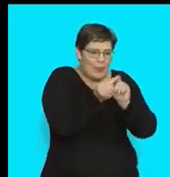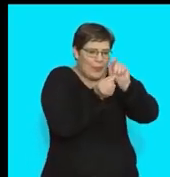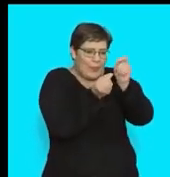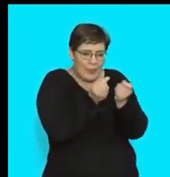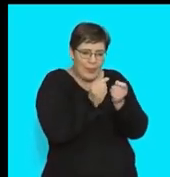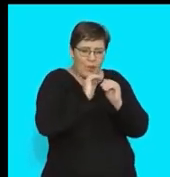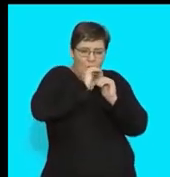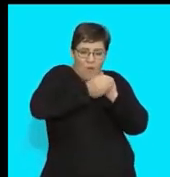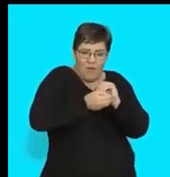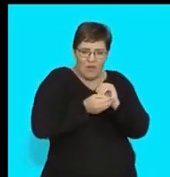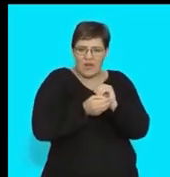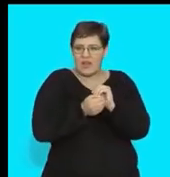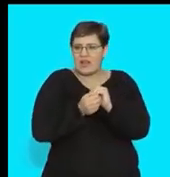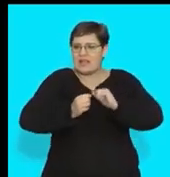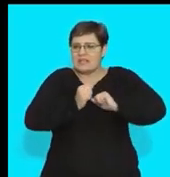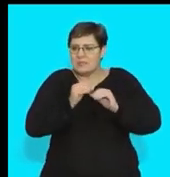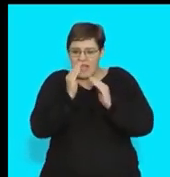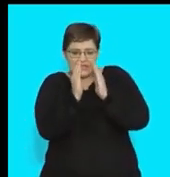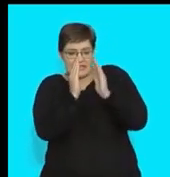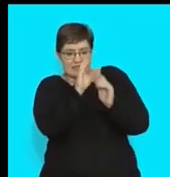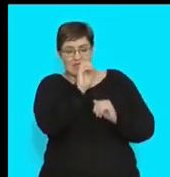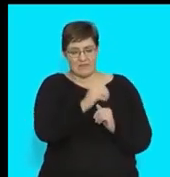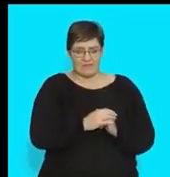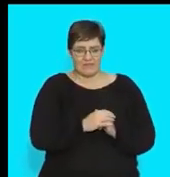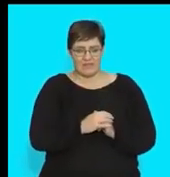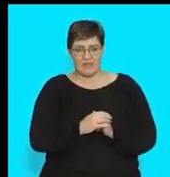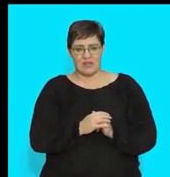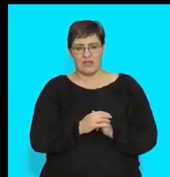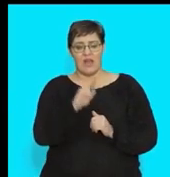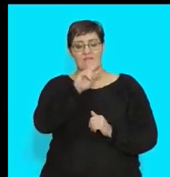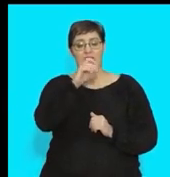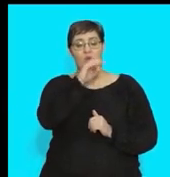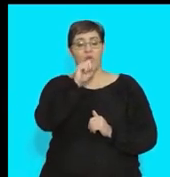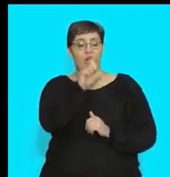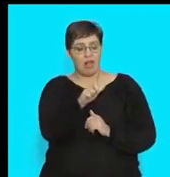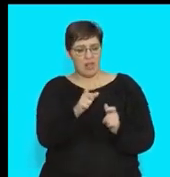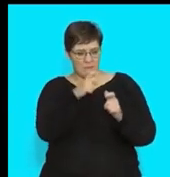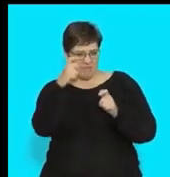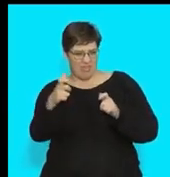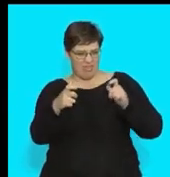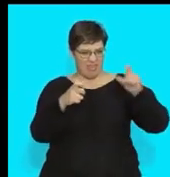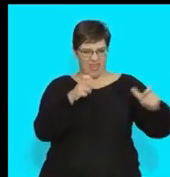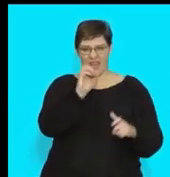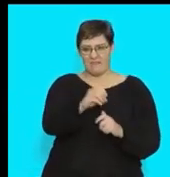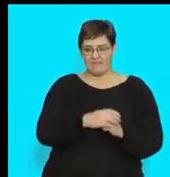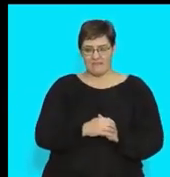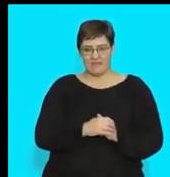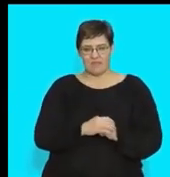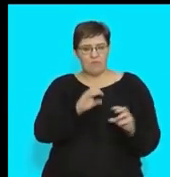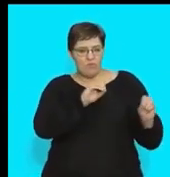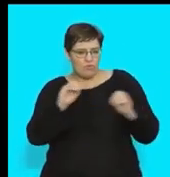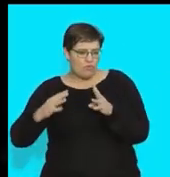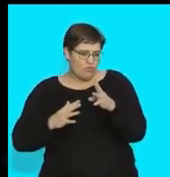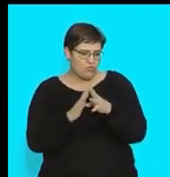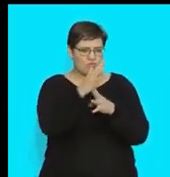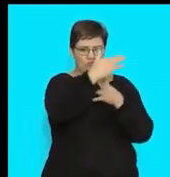walls, spaces in between, large vacuoles. All right, guys, things can move